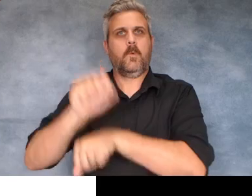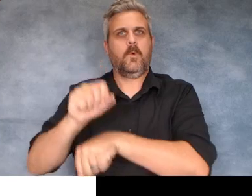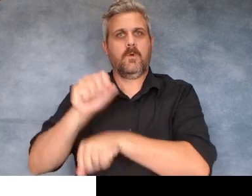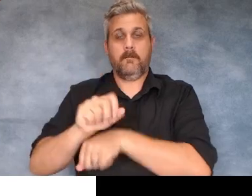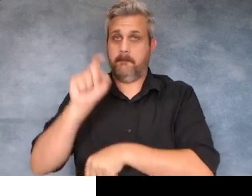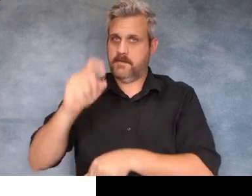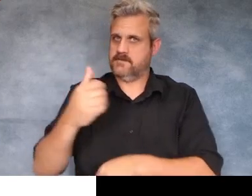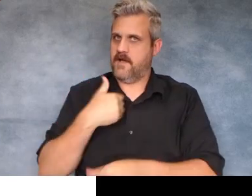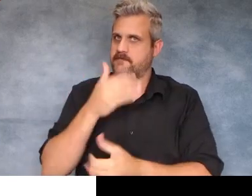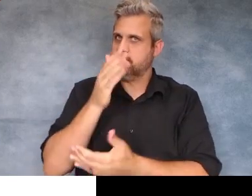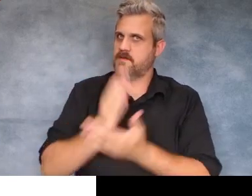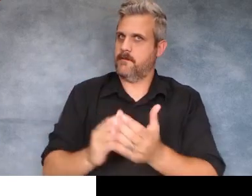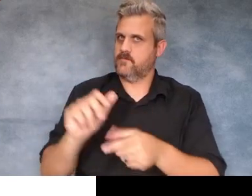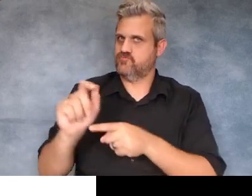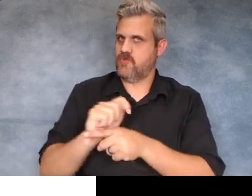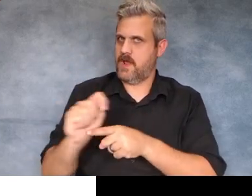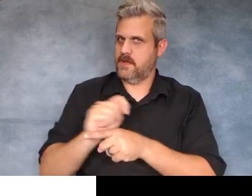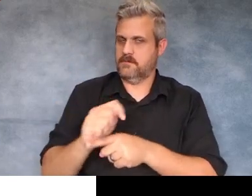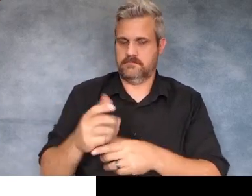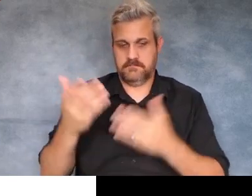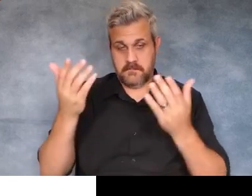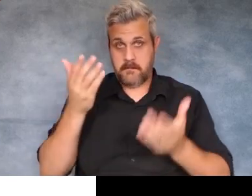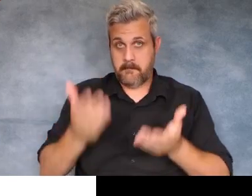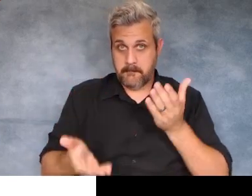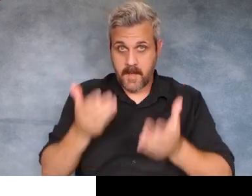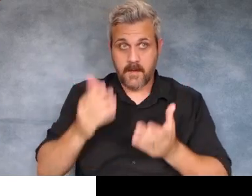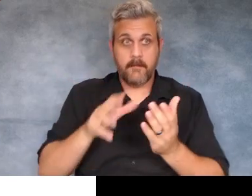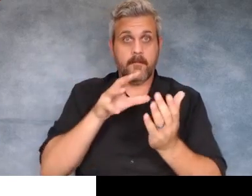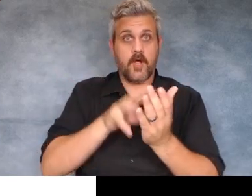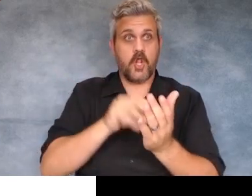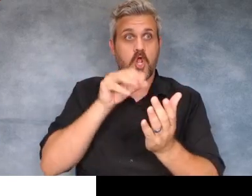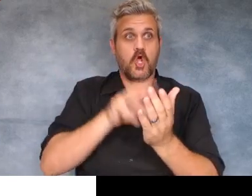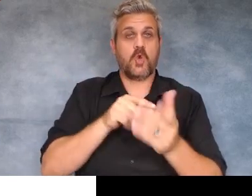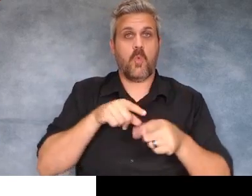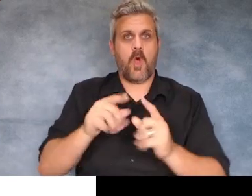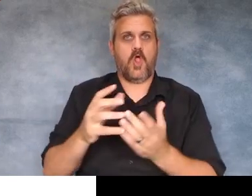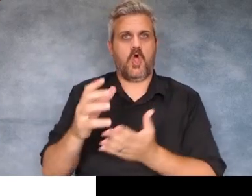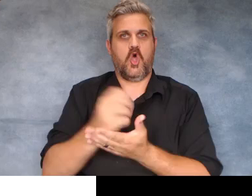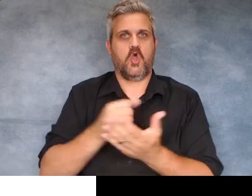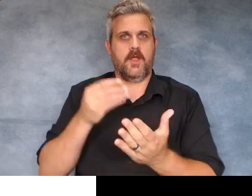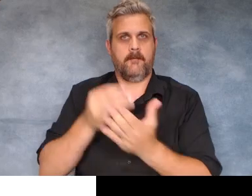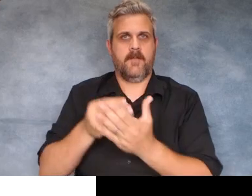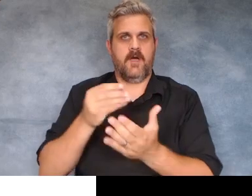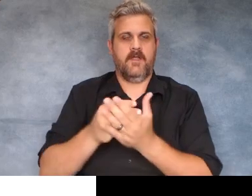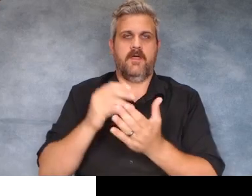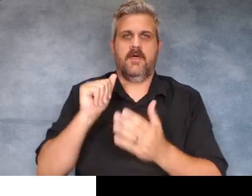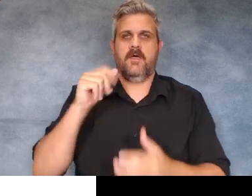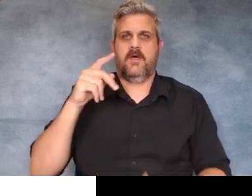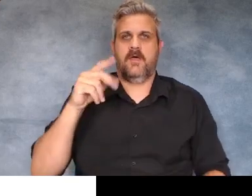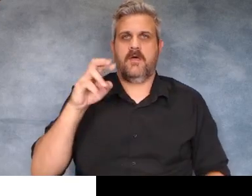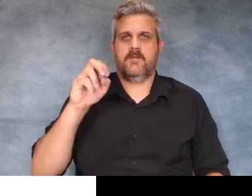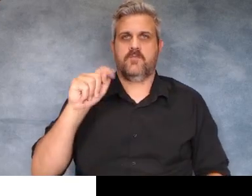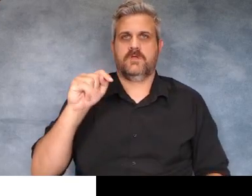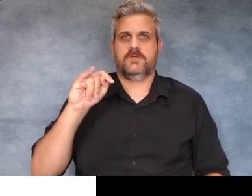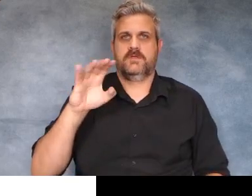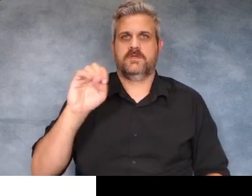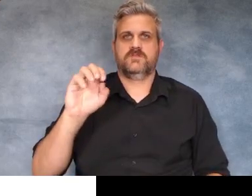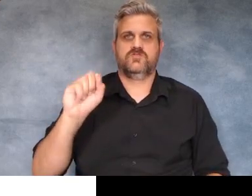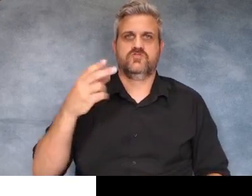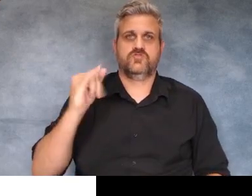school. Your student might learn while they are earning money in an apprenticeship type